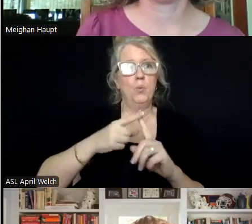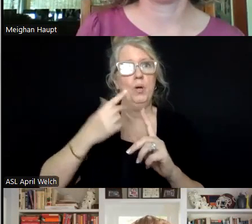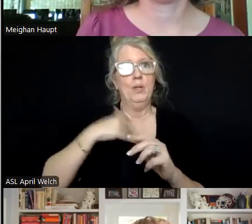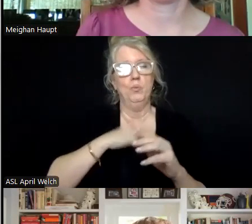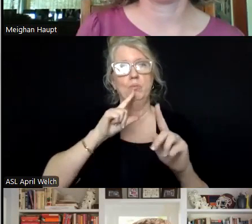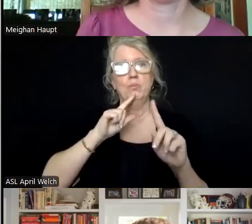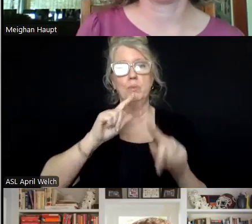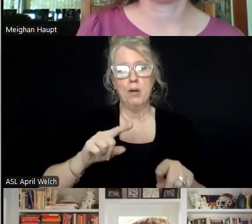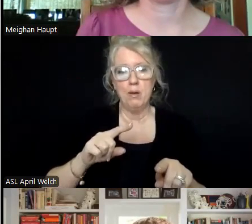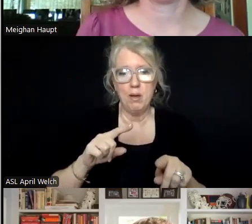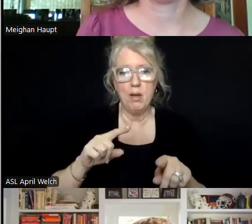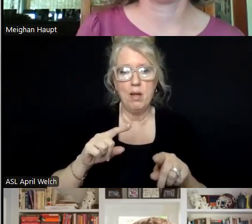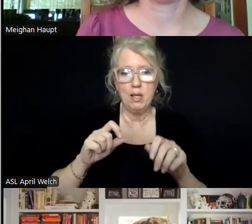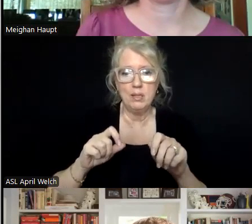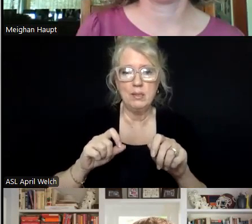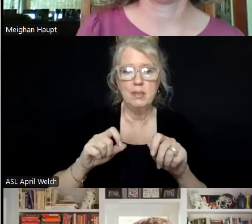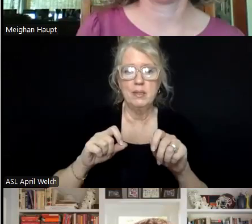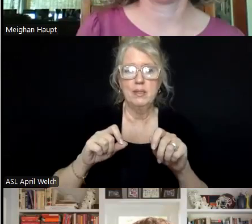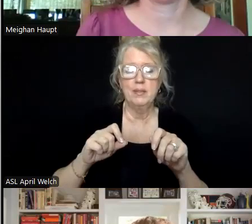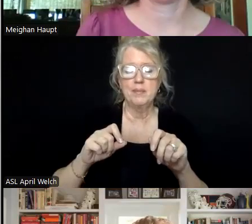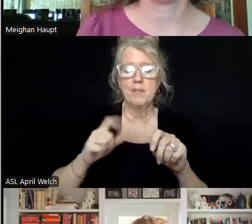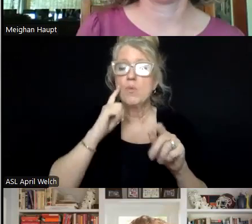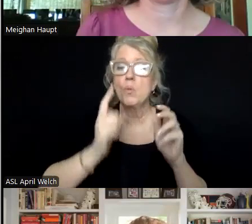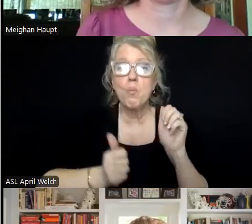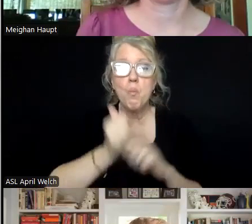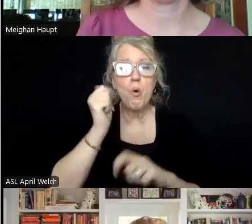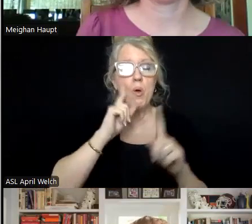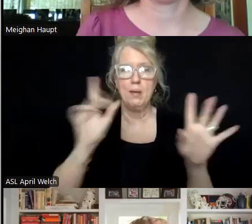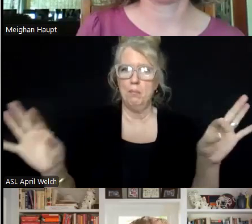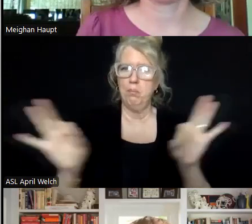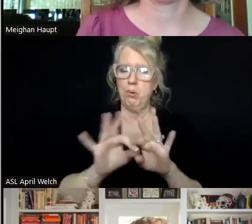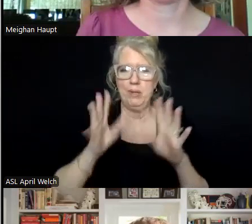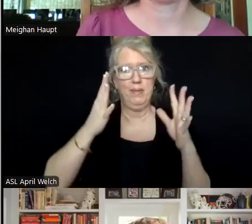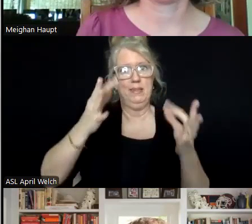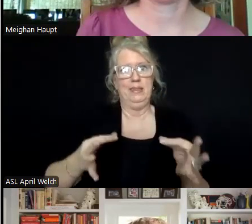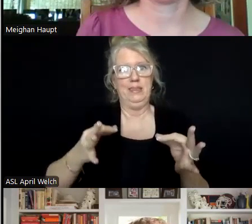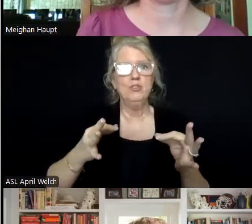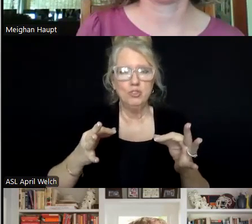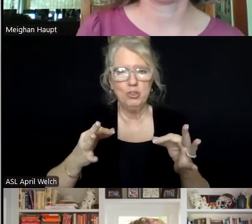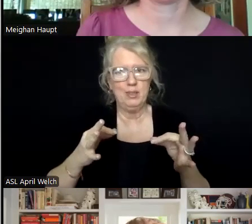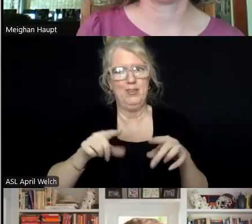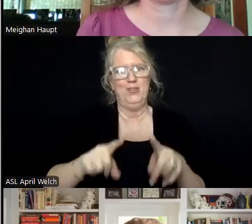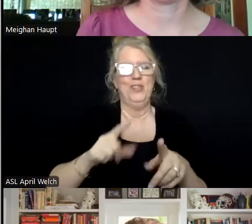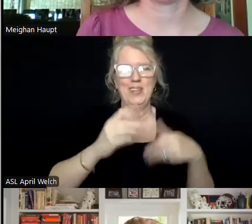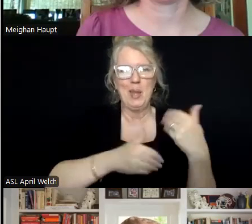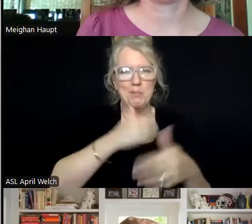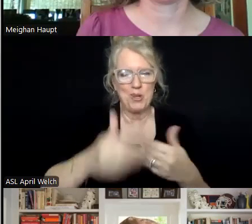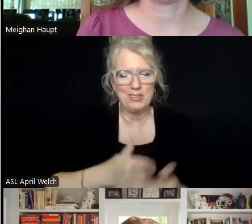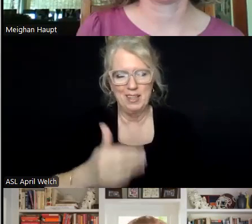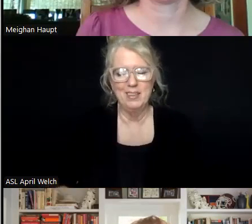respond can really be the most important decision that's made within the entire process. And